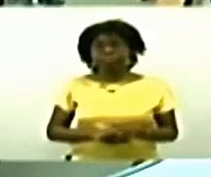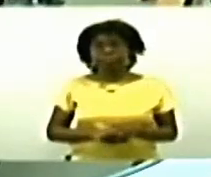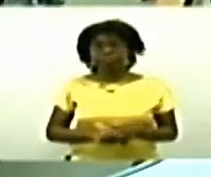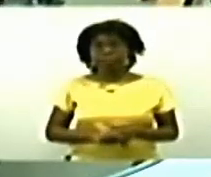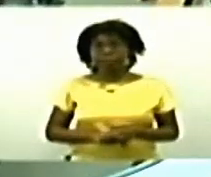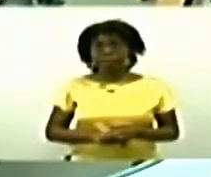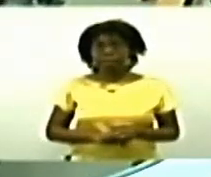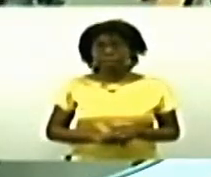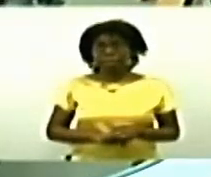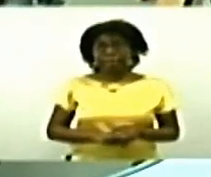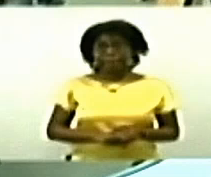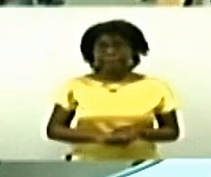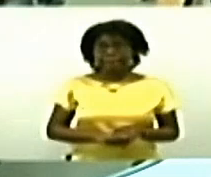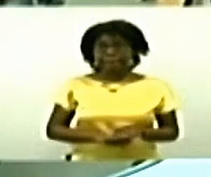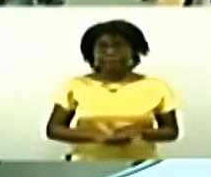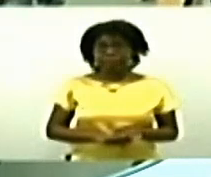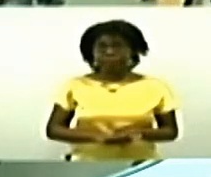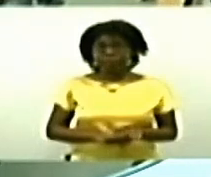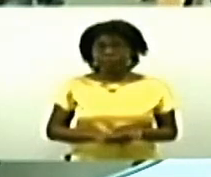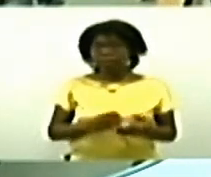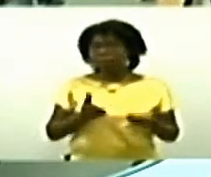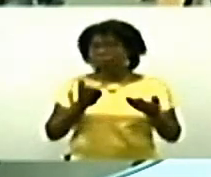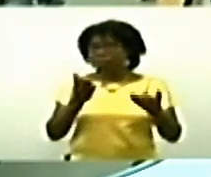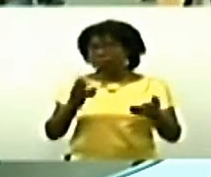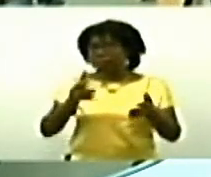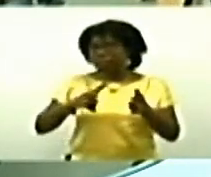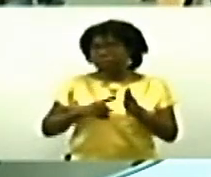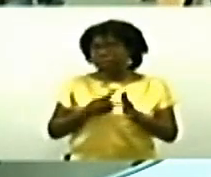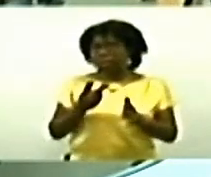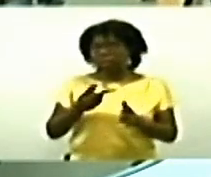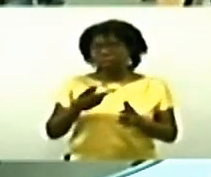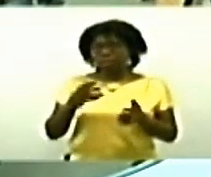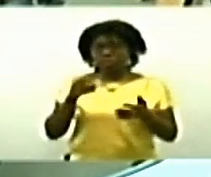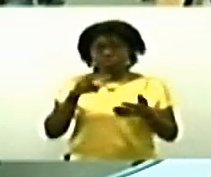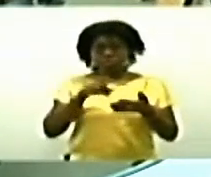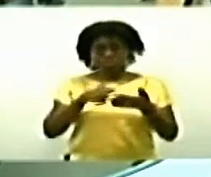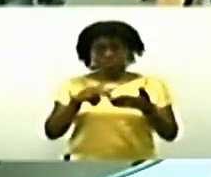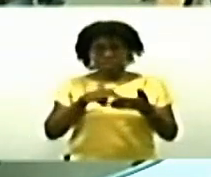Proposed second reading. I would really like to know what's happening with our traffic lights.